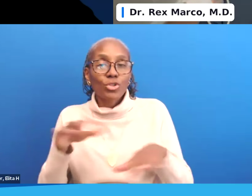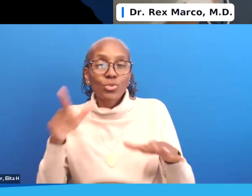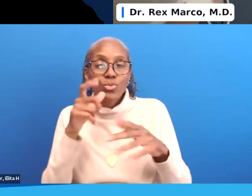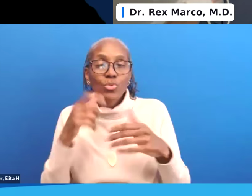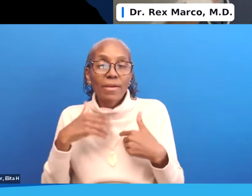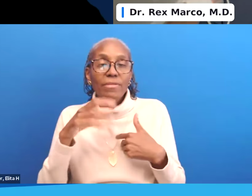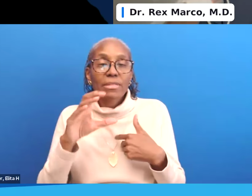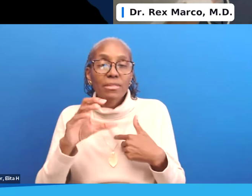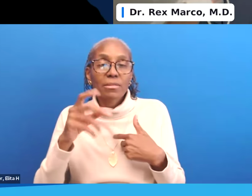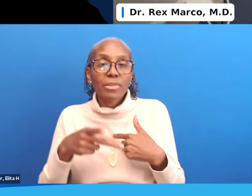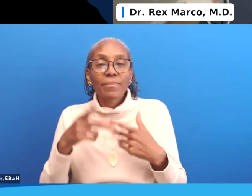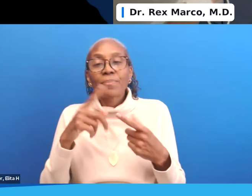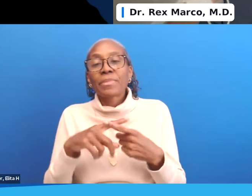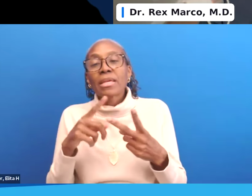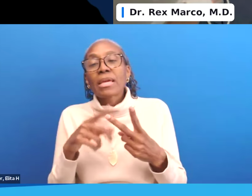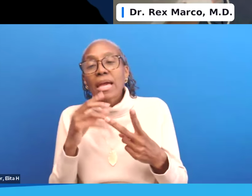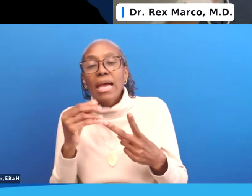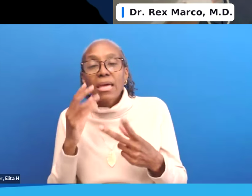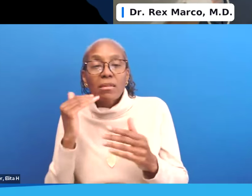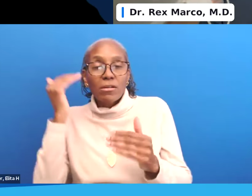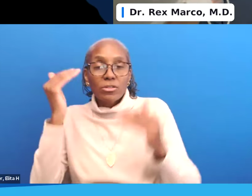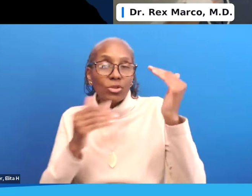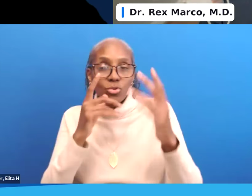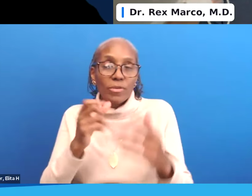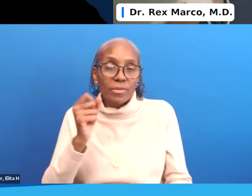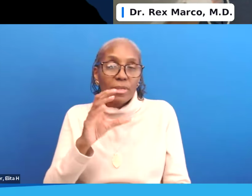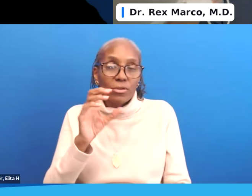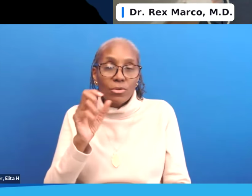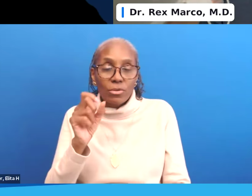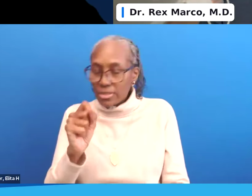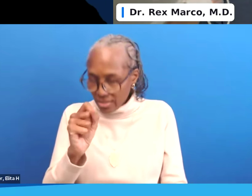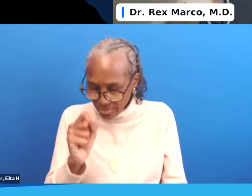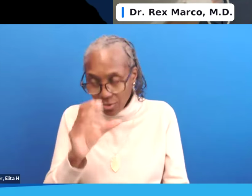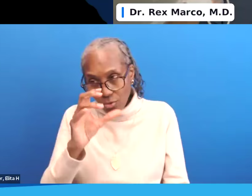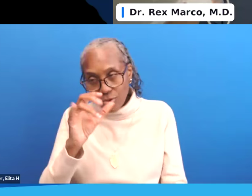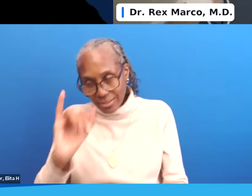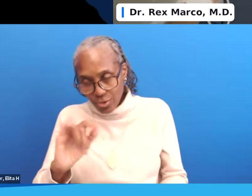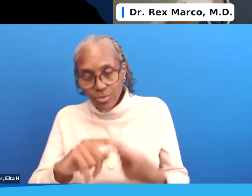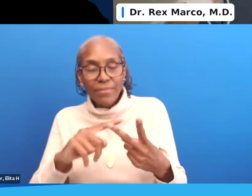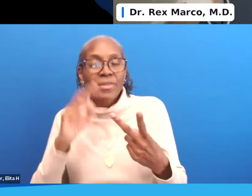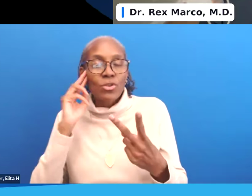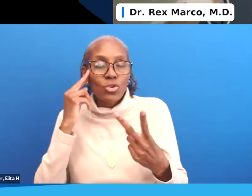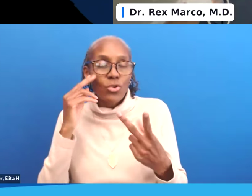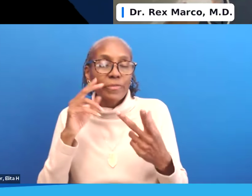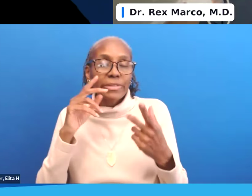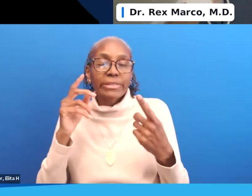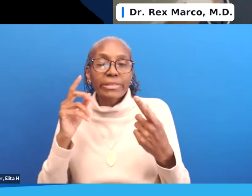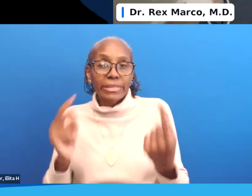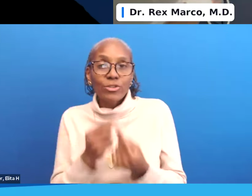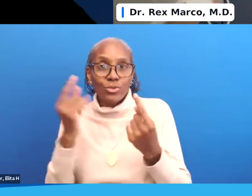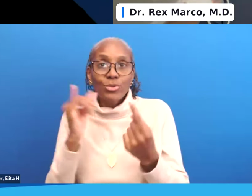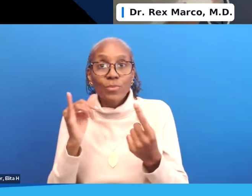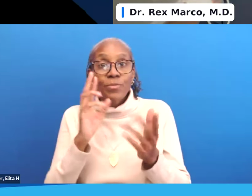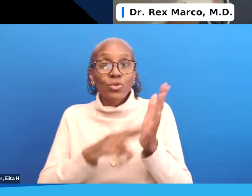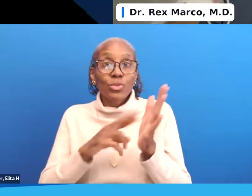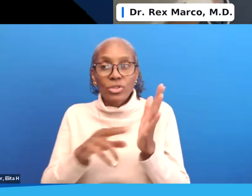cerebral palsy, but they're looking at adults with spinal cord injury and other neurological diseases as well in their research. So